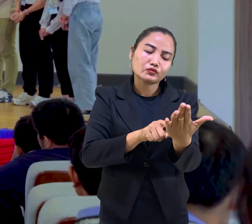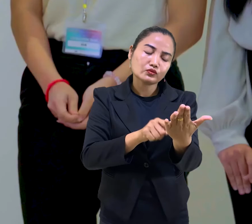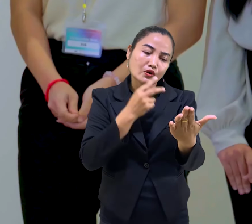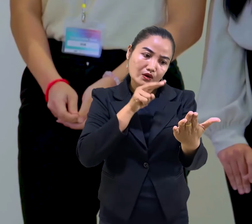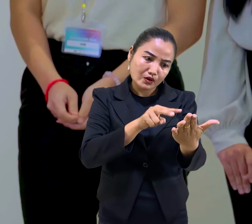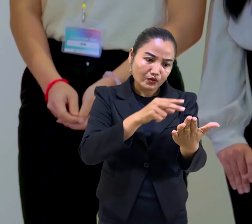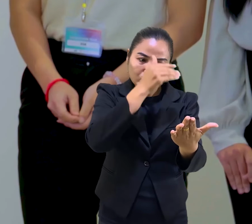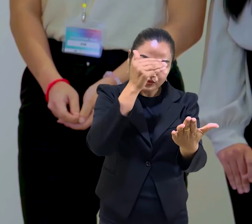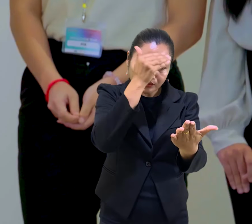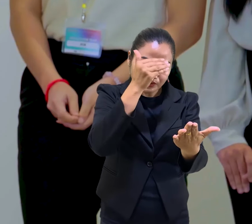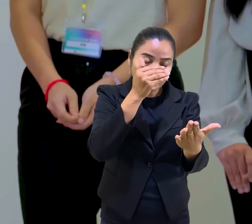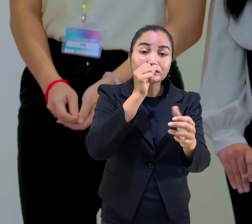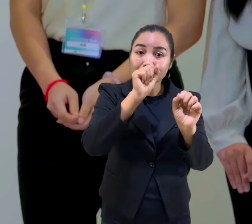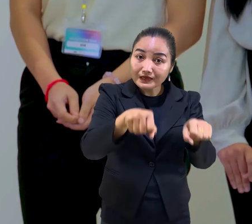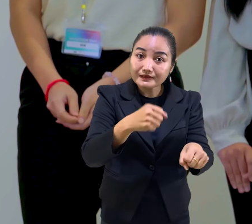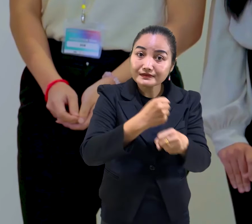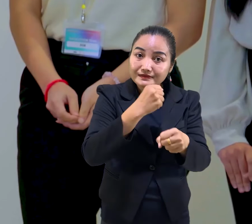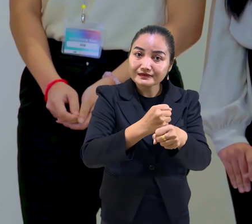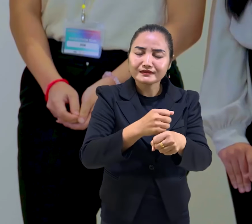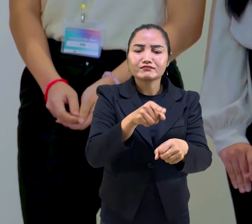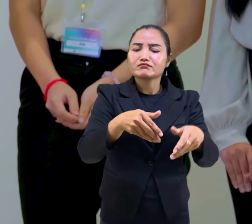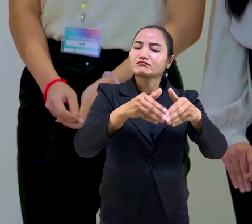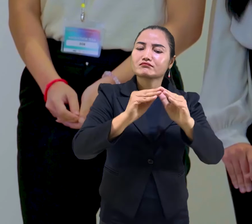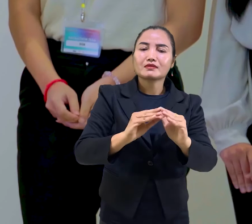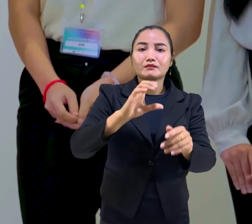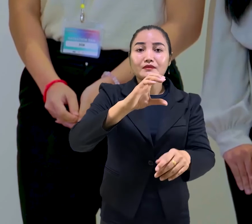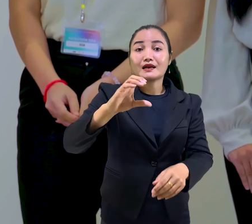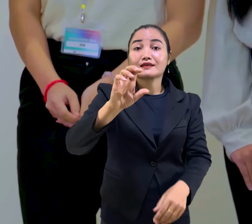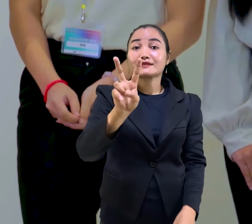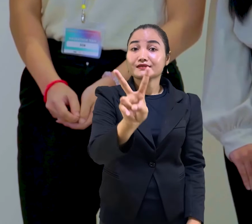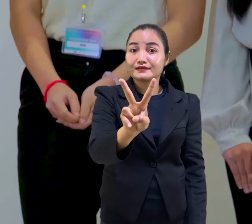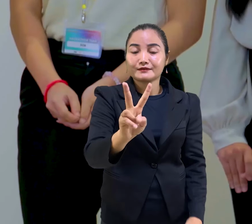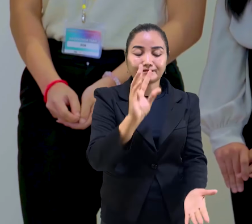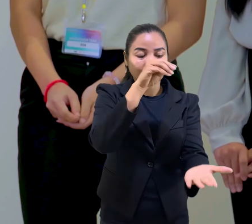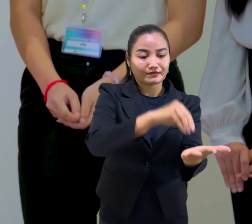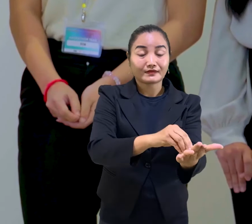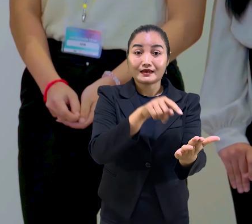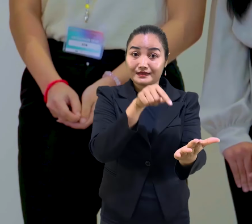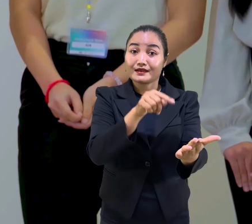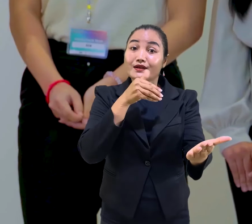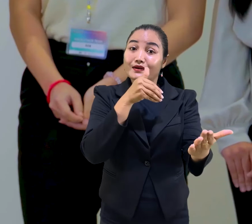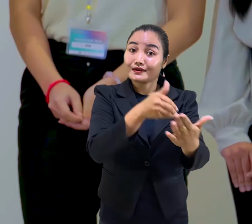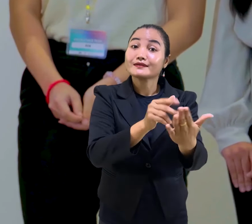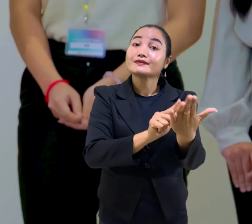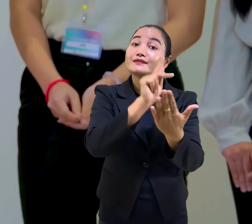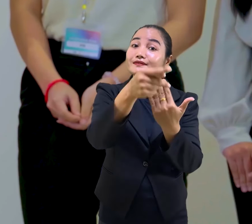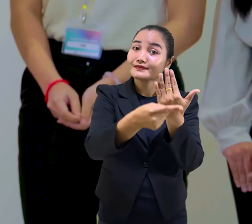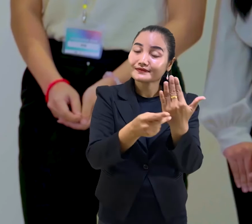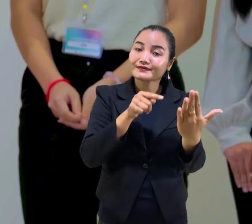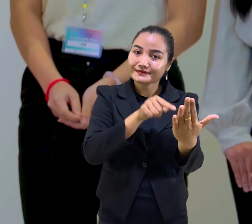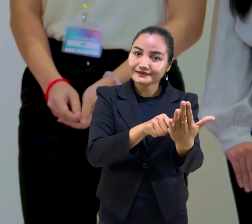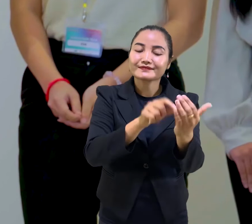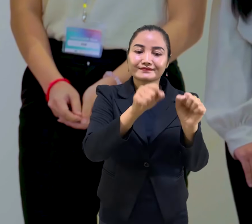disabled people that we have that we will collect in the survey. So our